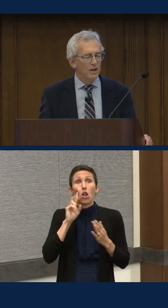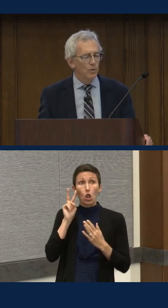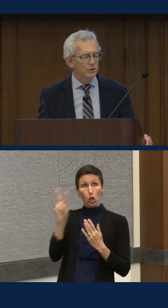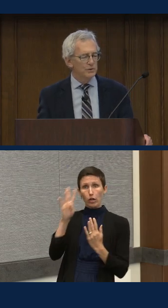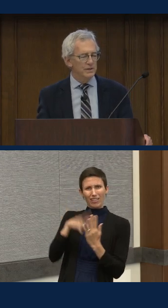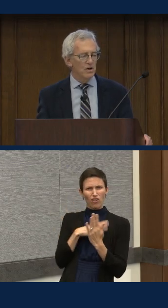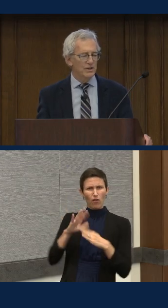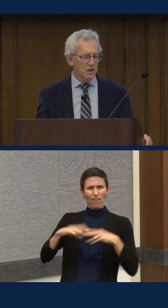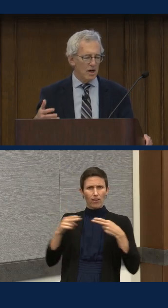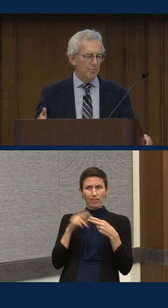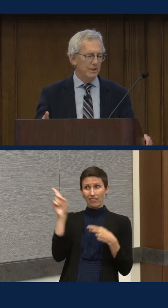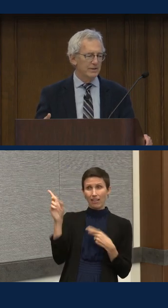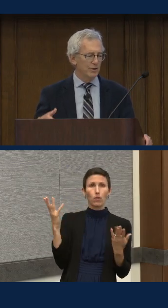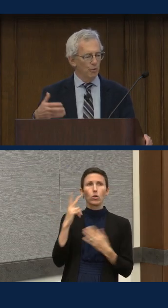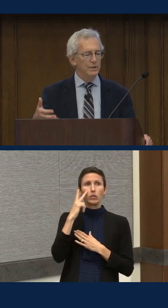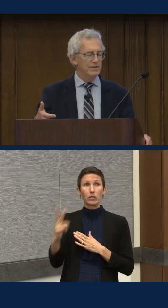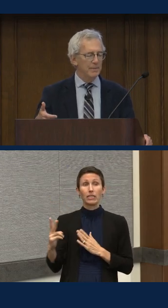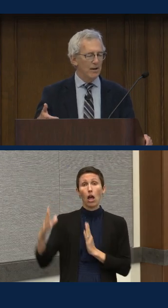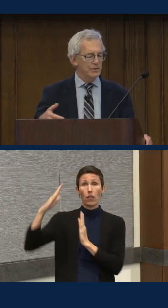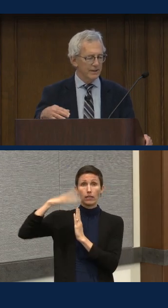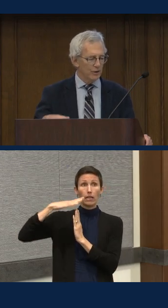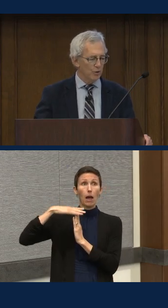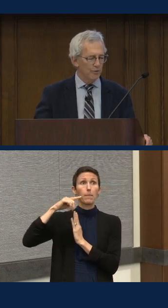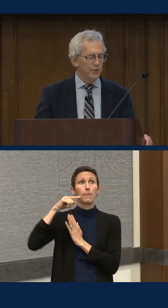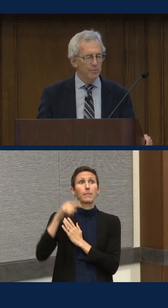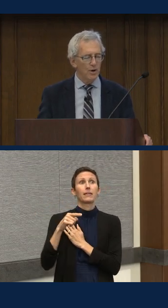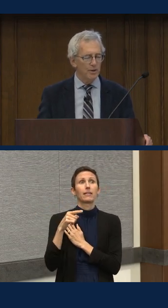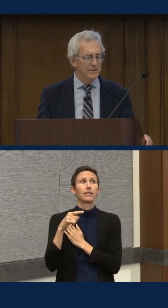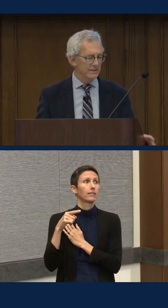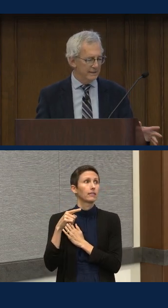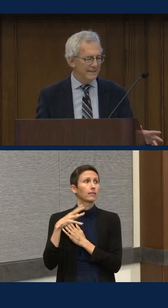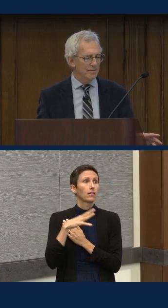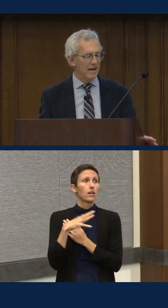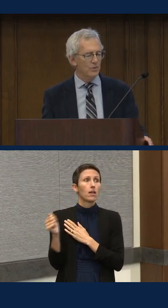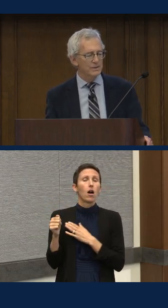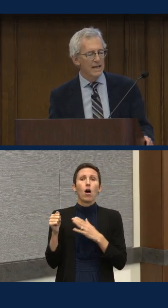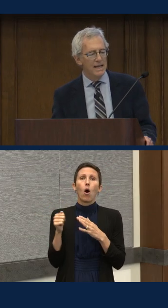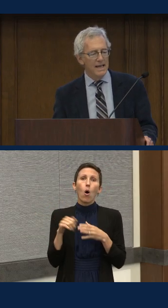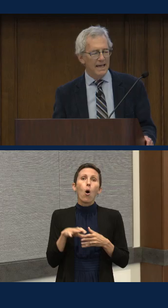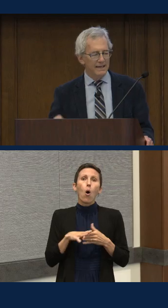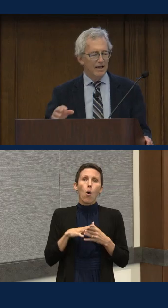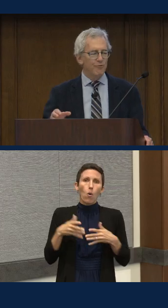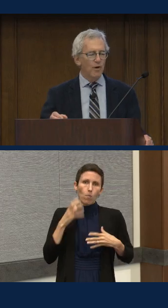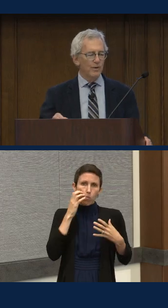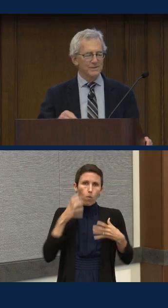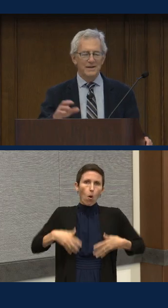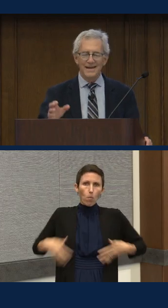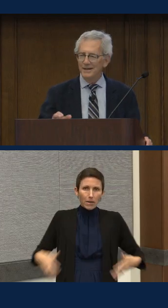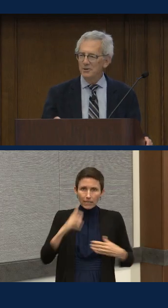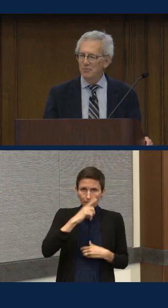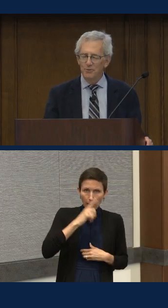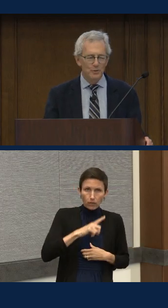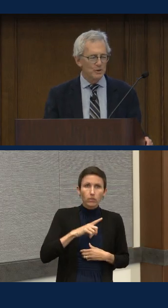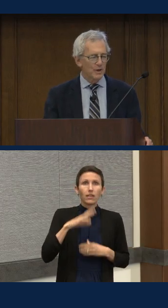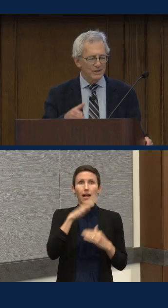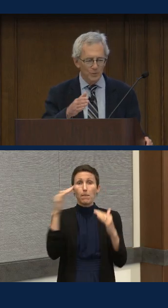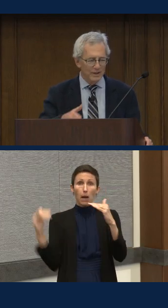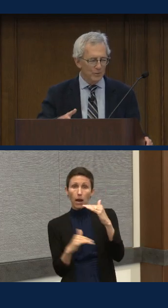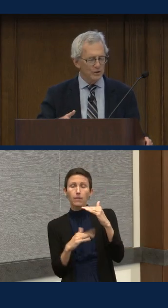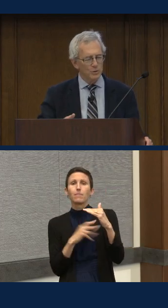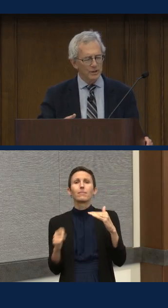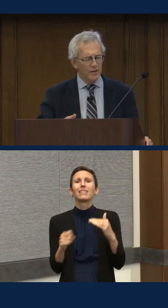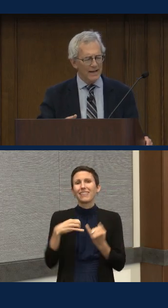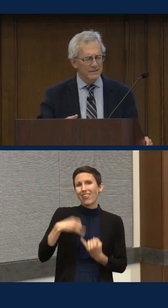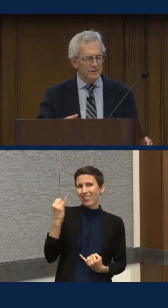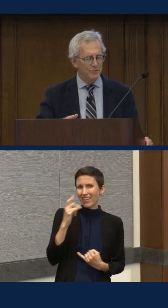graph, what you see on top is an obese mouse, and the curve on the bottom is a lean mouse. And FR is dieting or food restriction. We